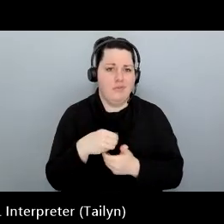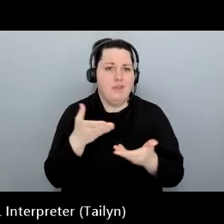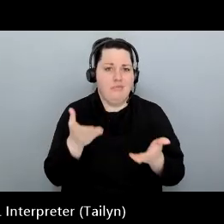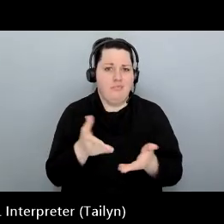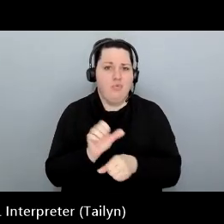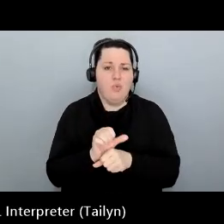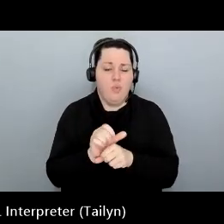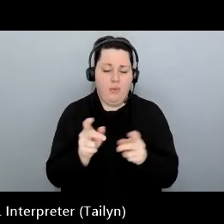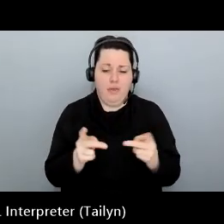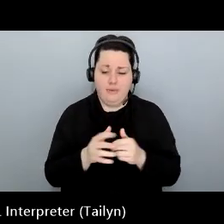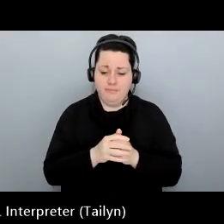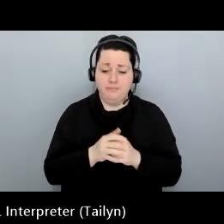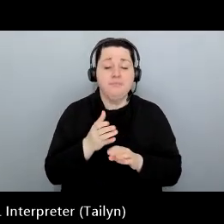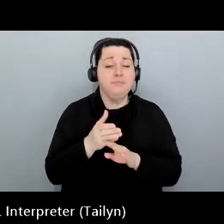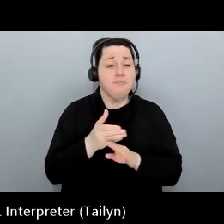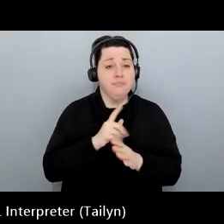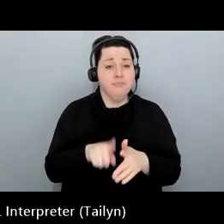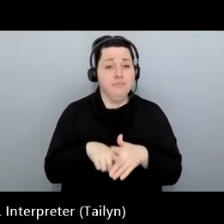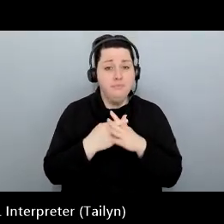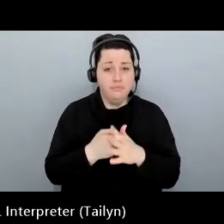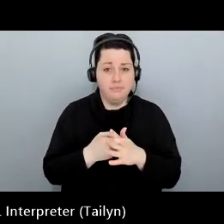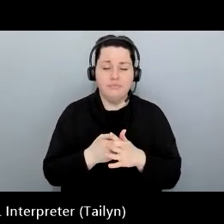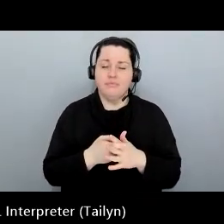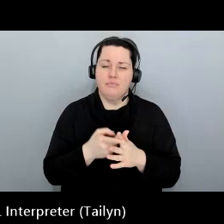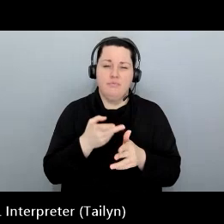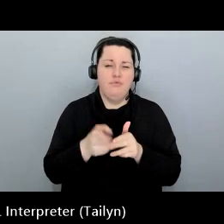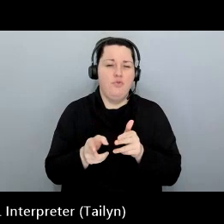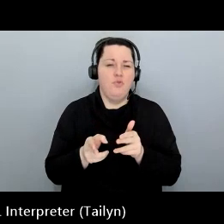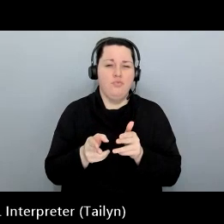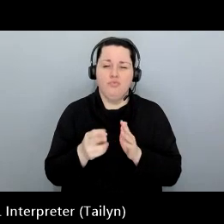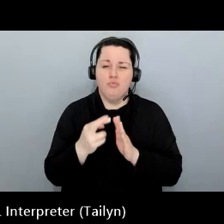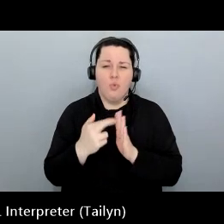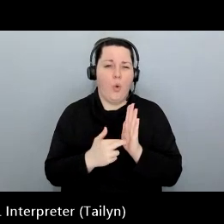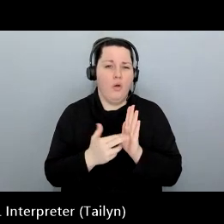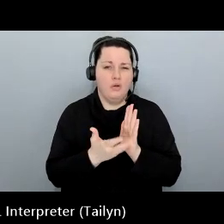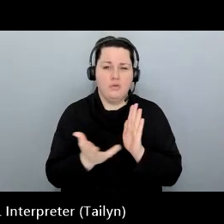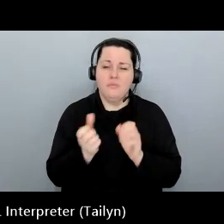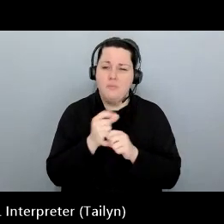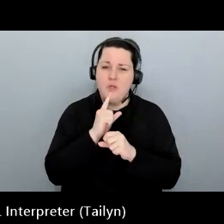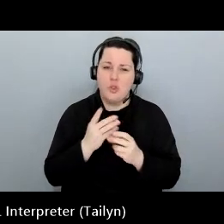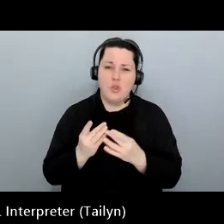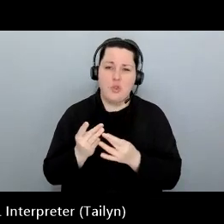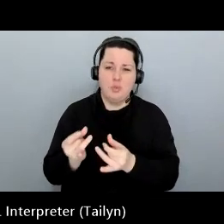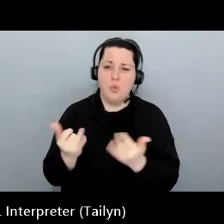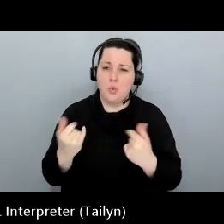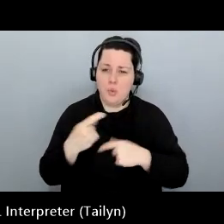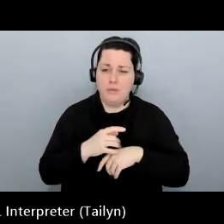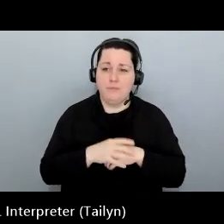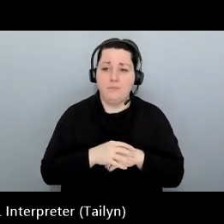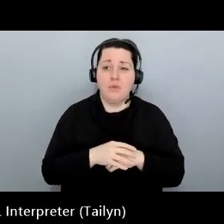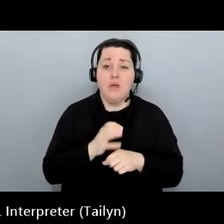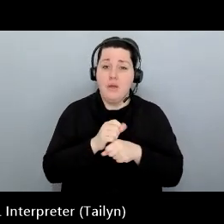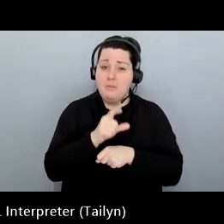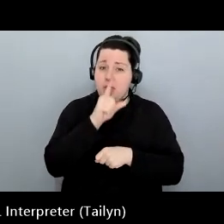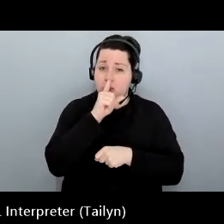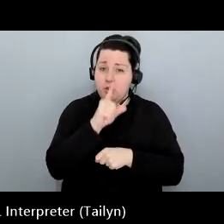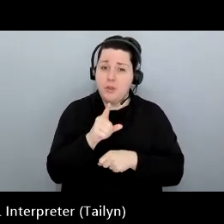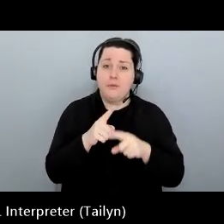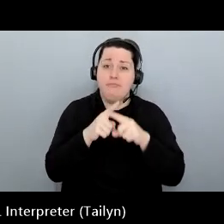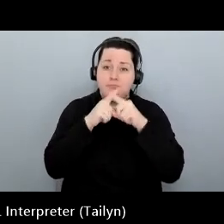just before we dive in here, just a few quick house rules to ensure that we have a smooth session today. Make sure that you keep your